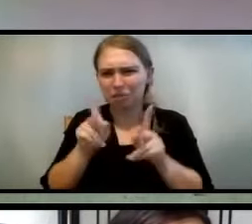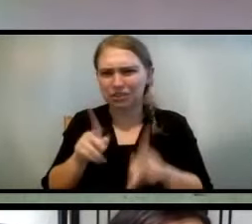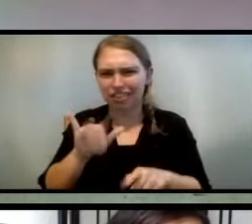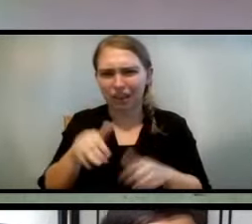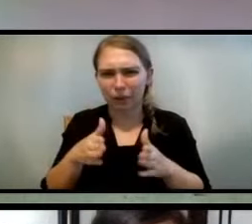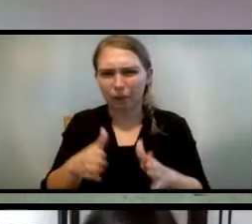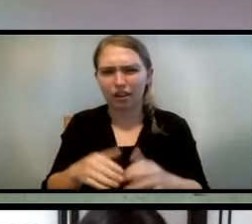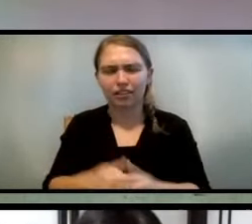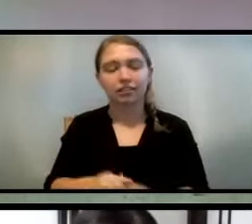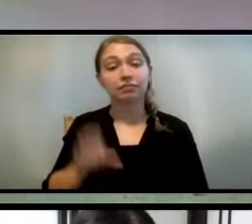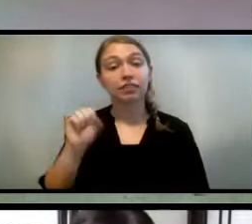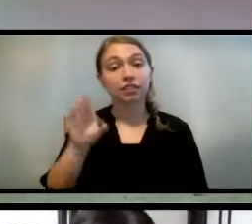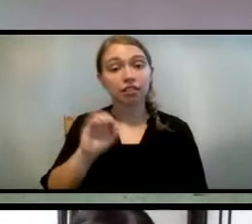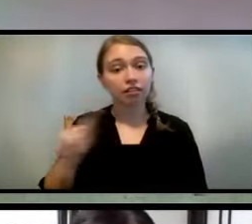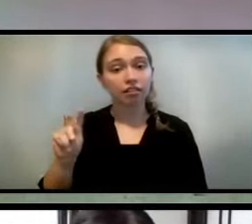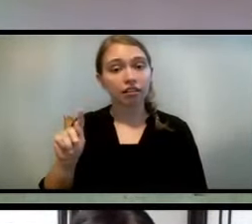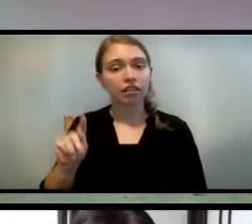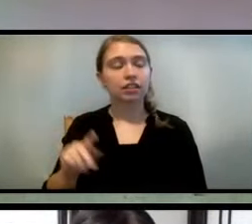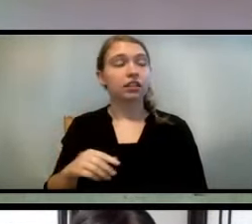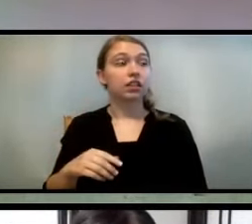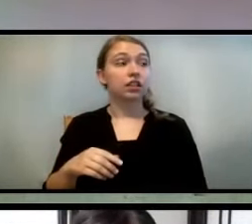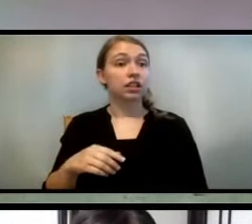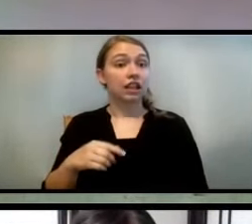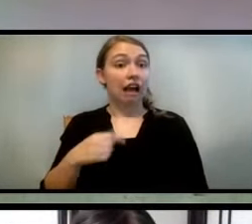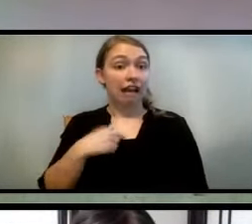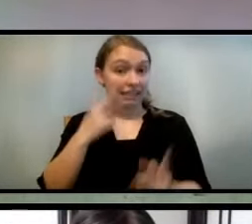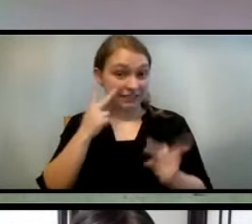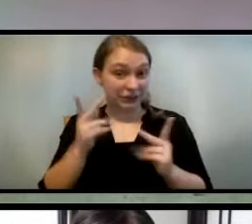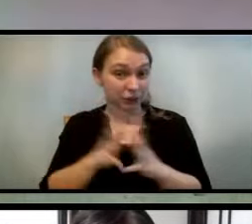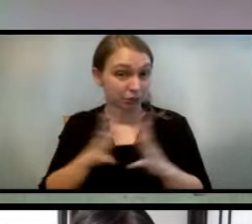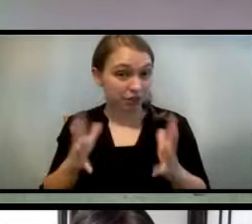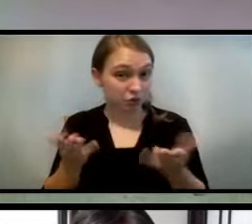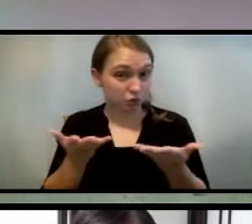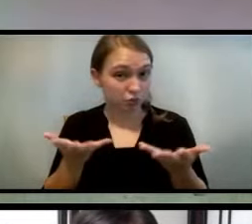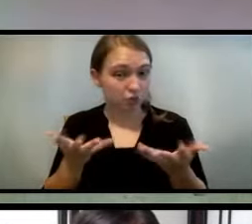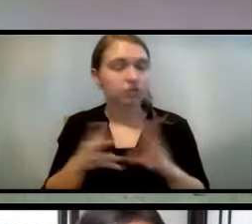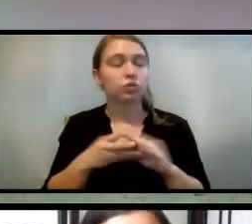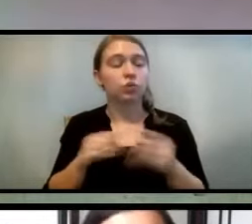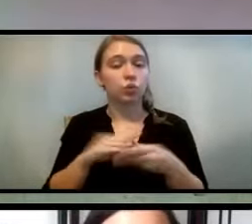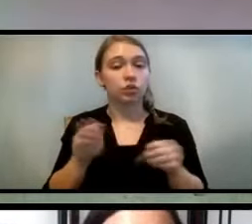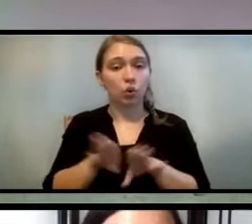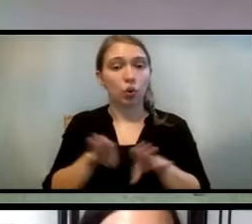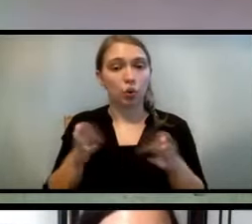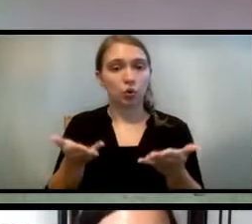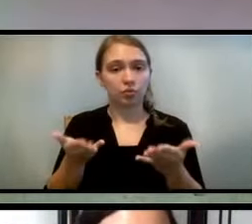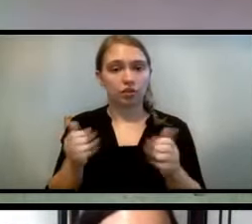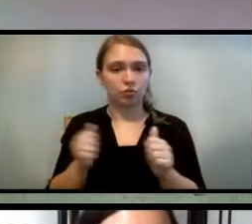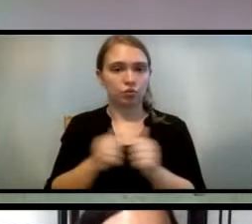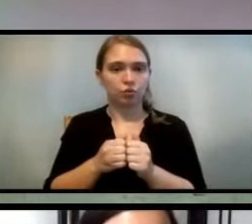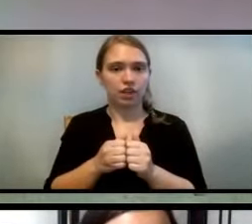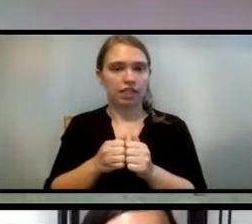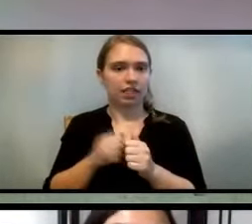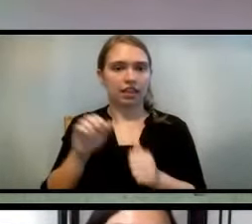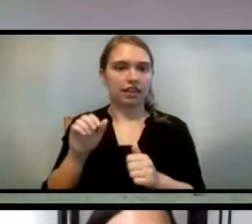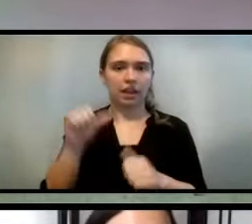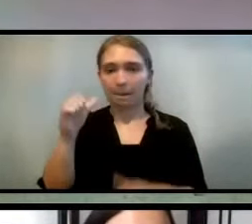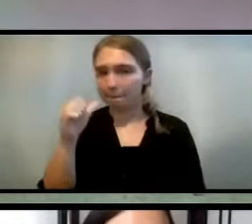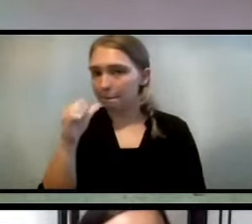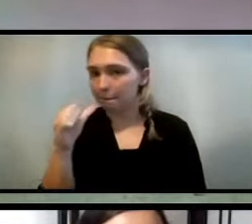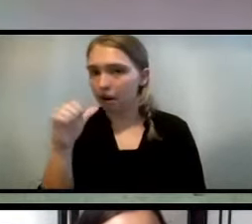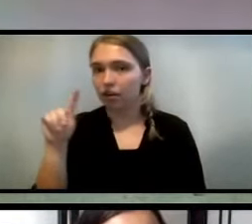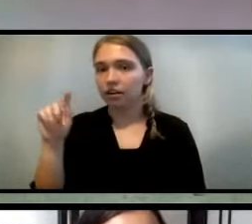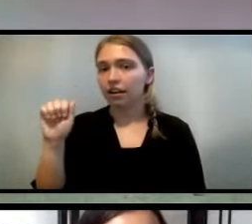Scott? The trope I see too much is stories that open in a fantasy tavern.